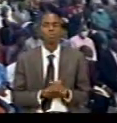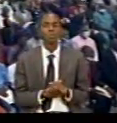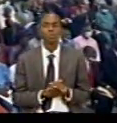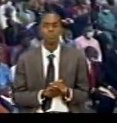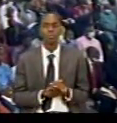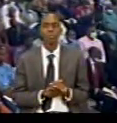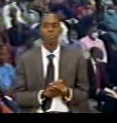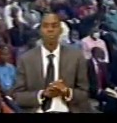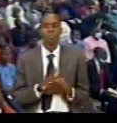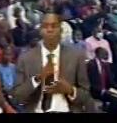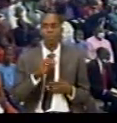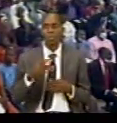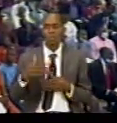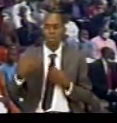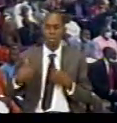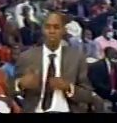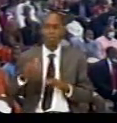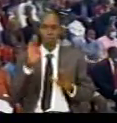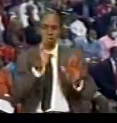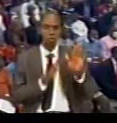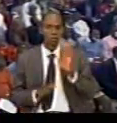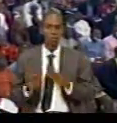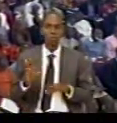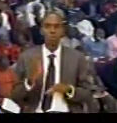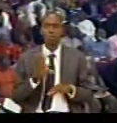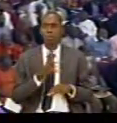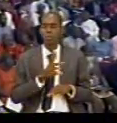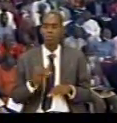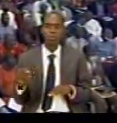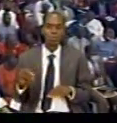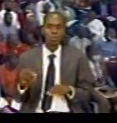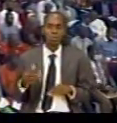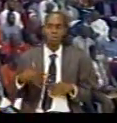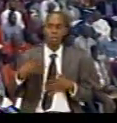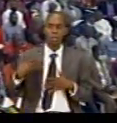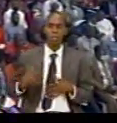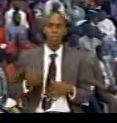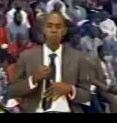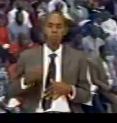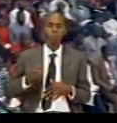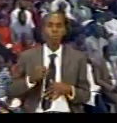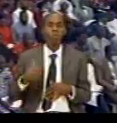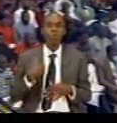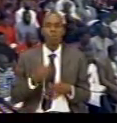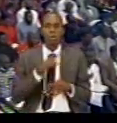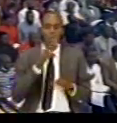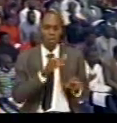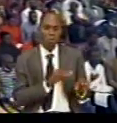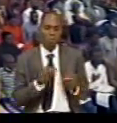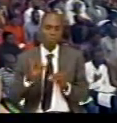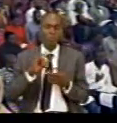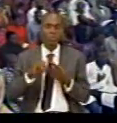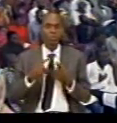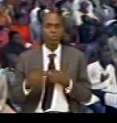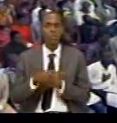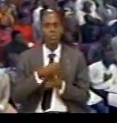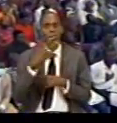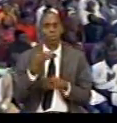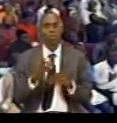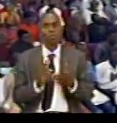No heart trouble. No heart palpitation. We're moving on to the day of rapture. I'll be